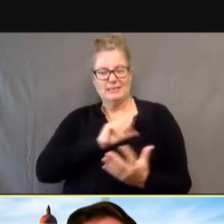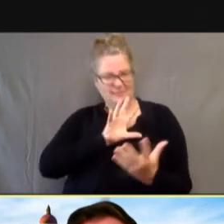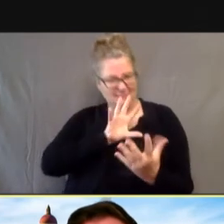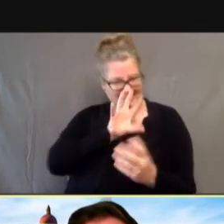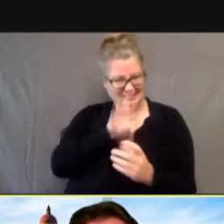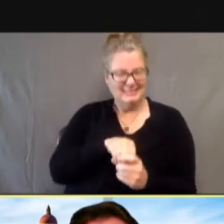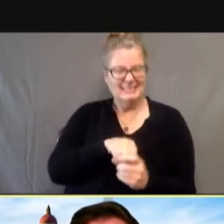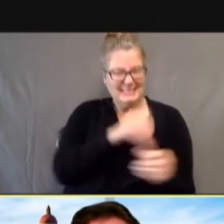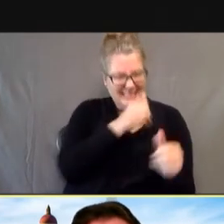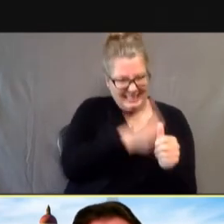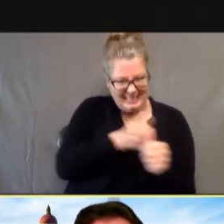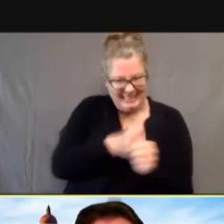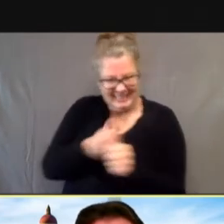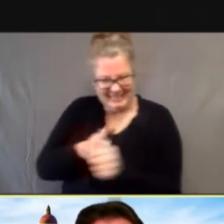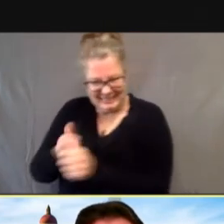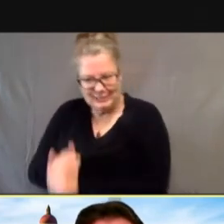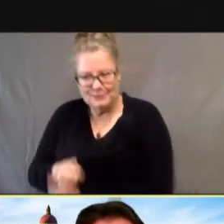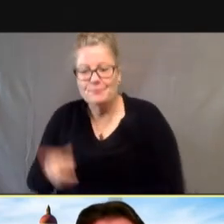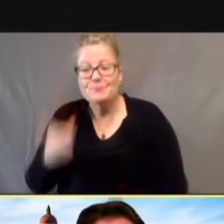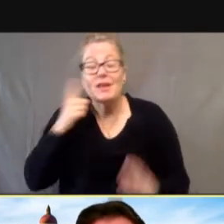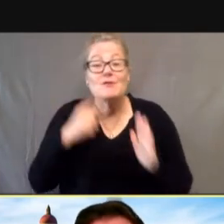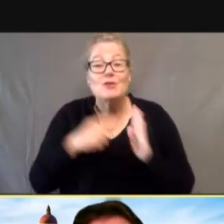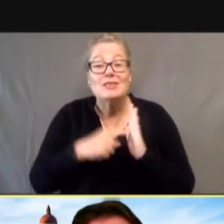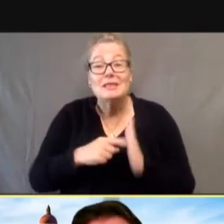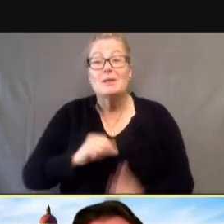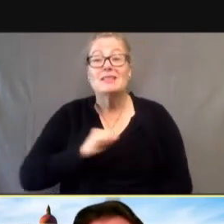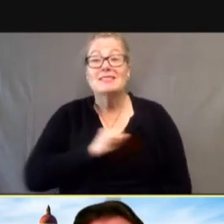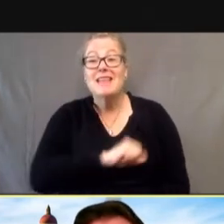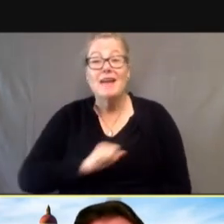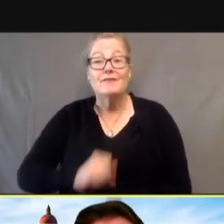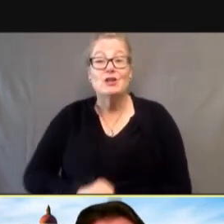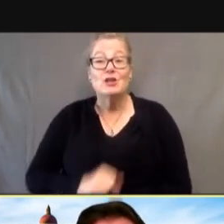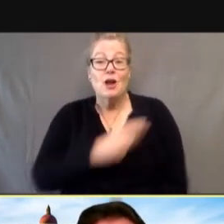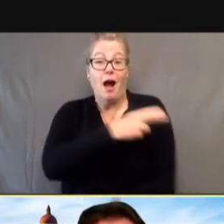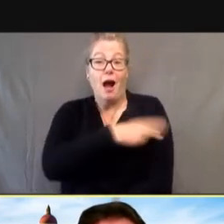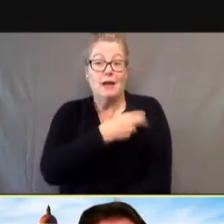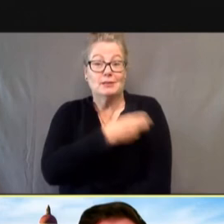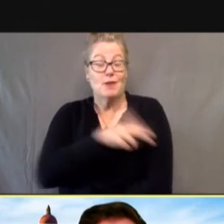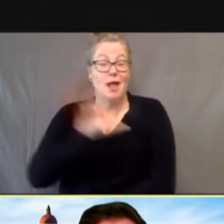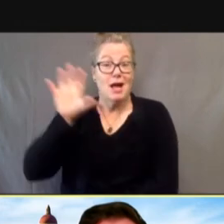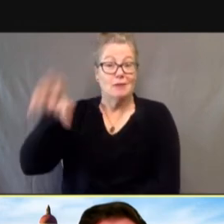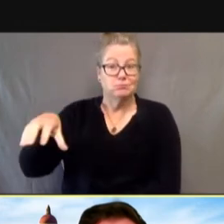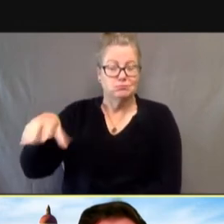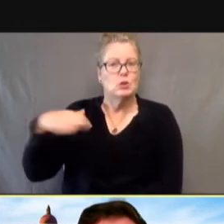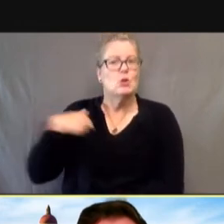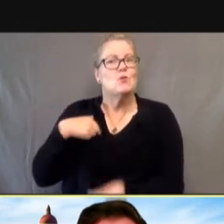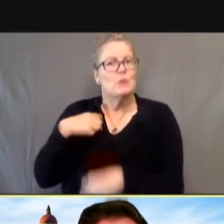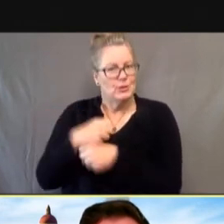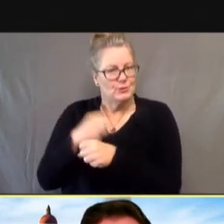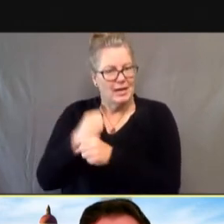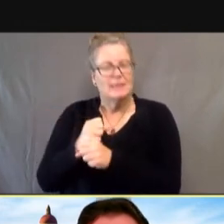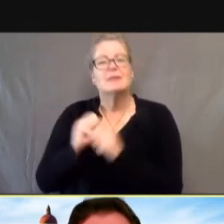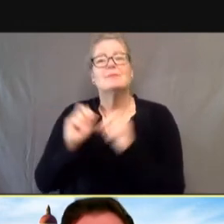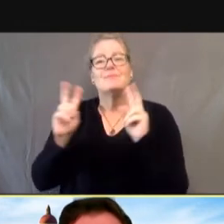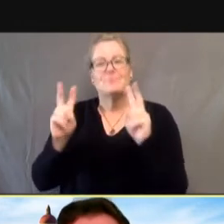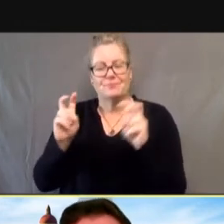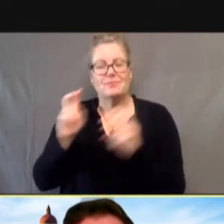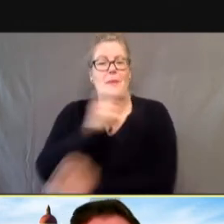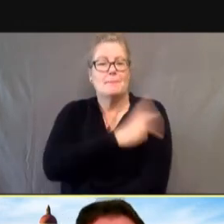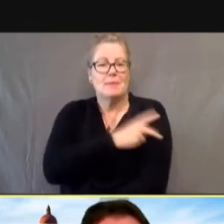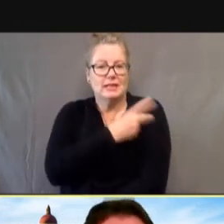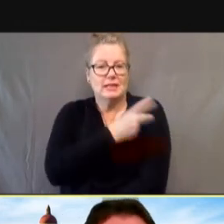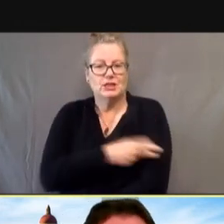For example, on Stanford Hospital, one thing we did was created a patient family advisory council.